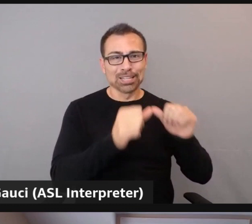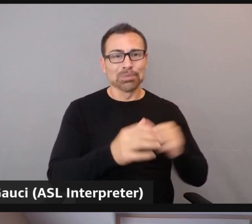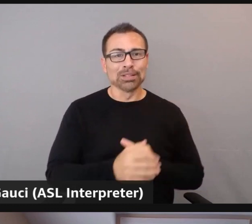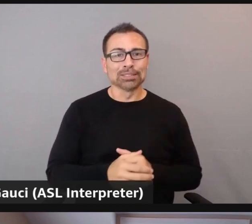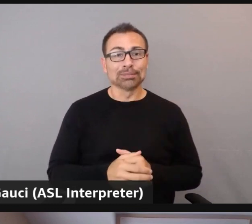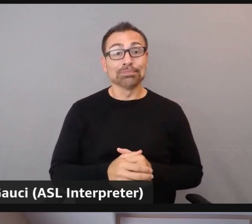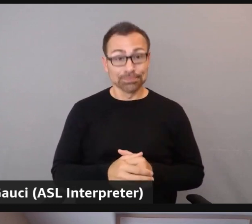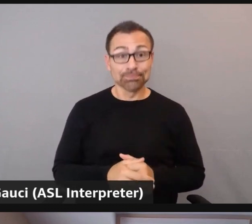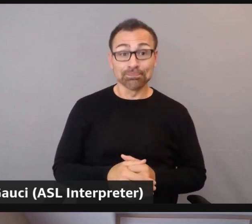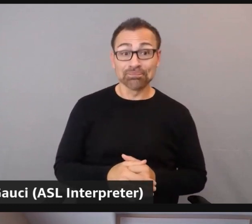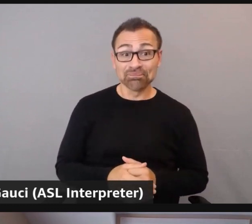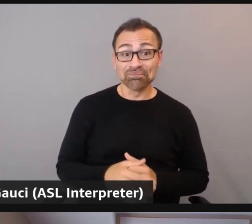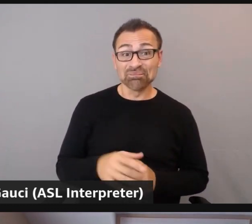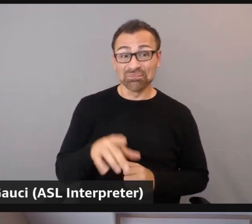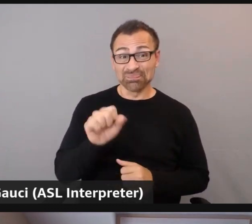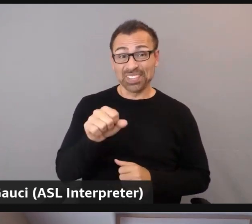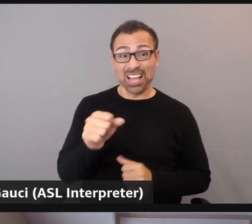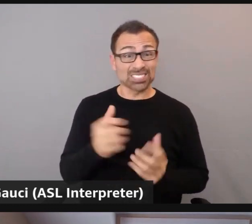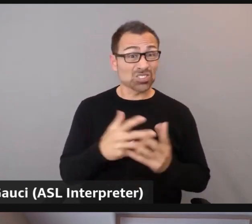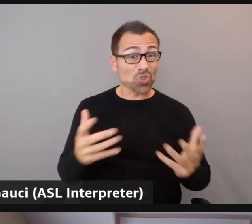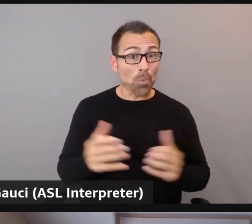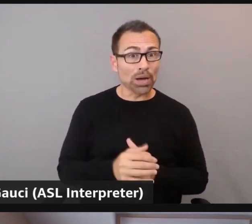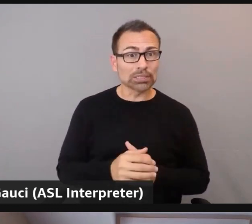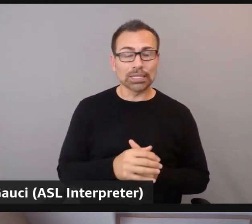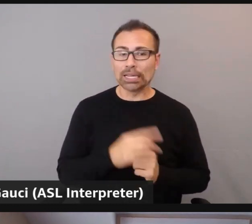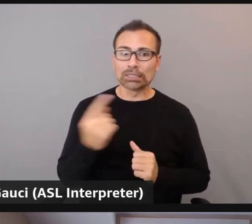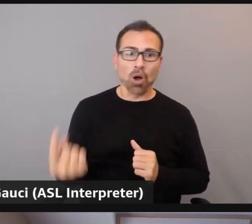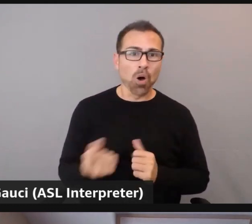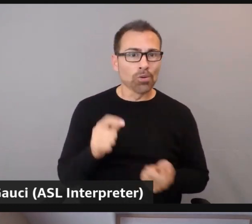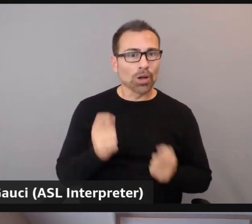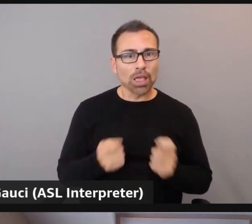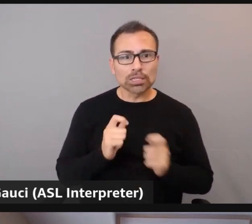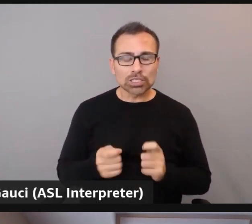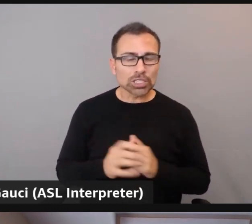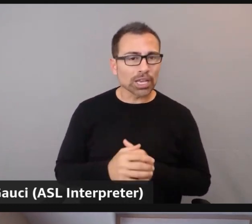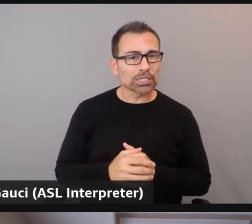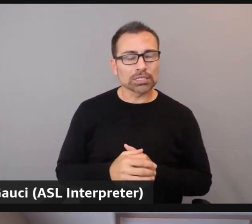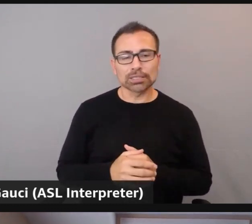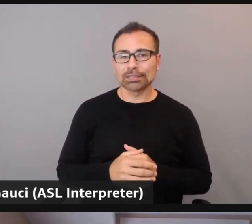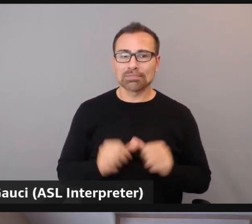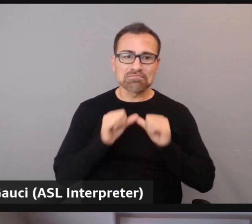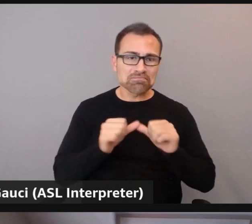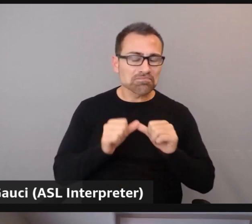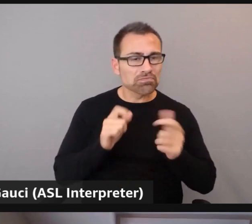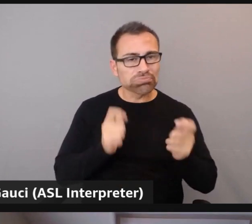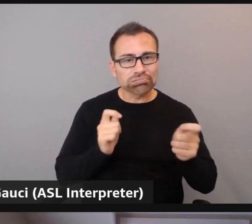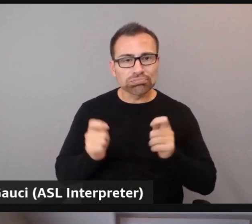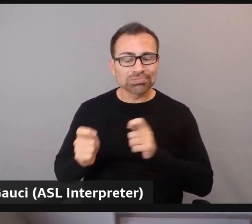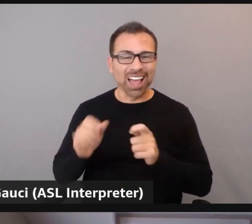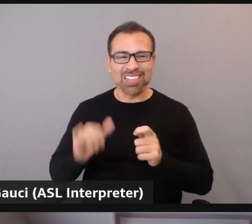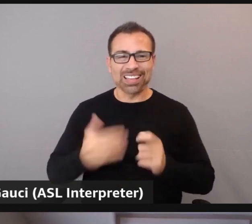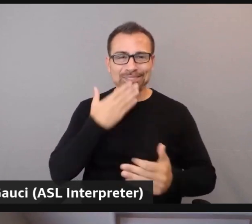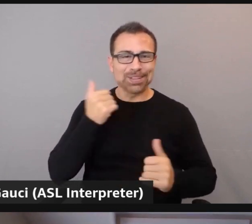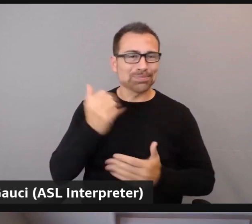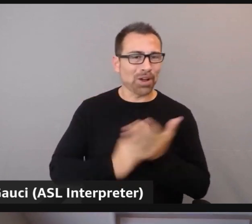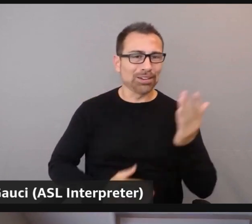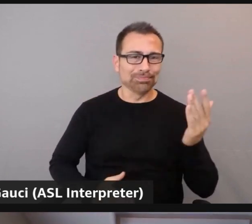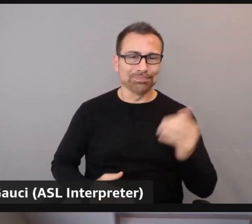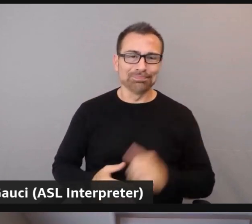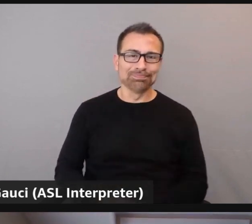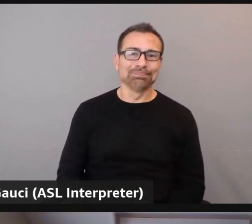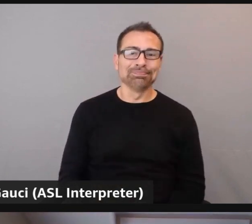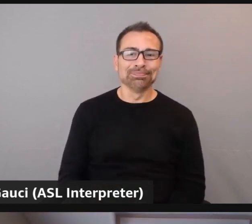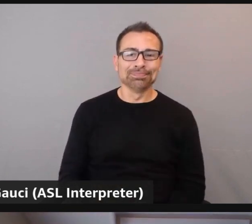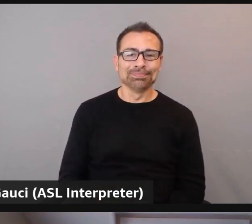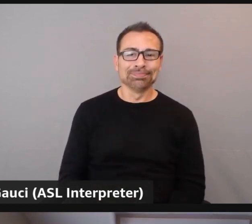and it's ever changing. It's constantly moving, shaking, and that's the best part about what we do.